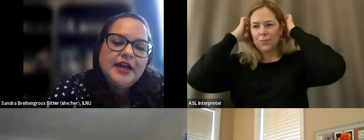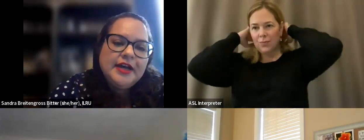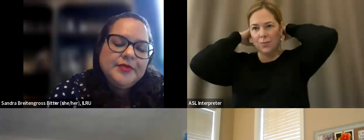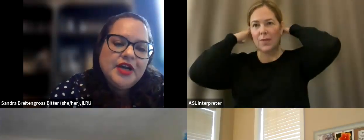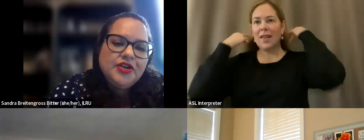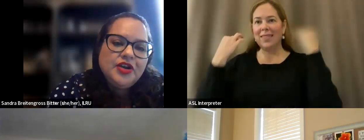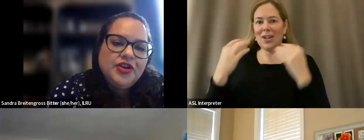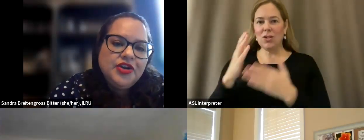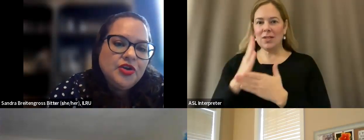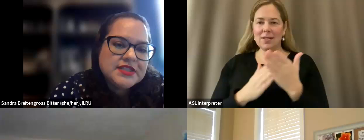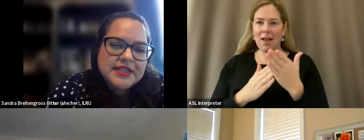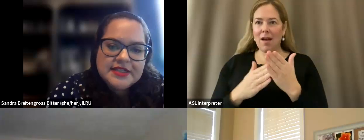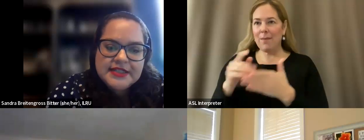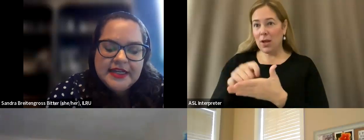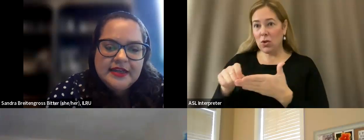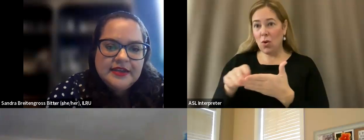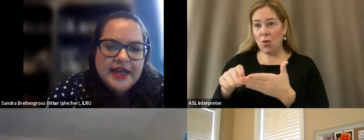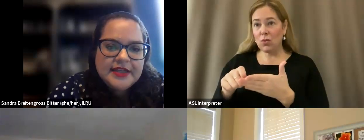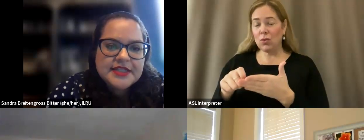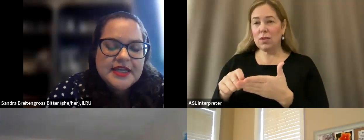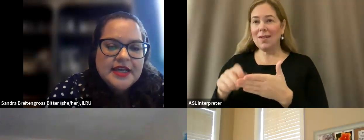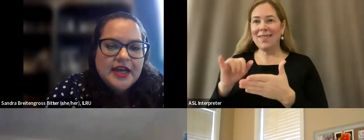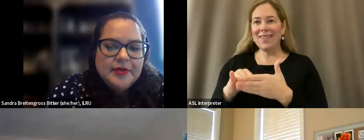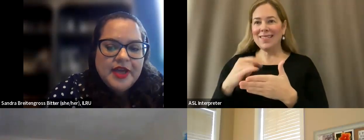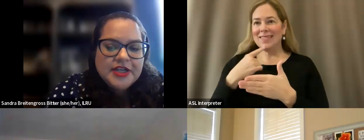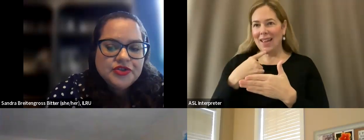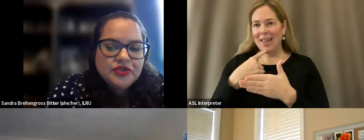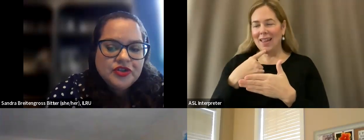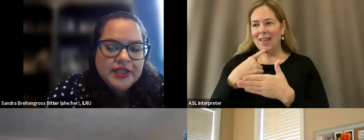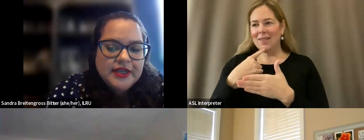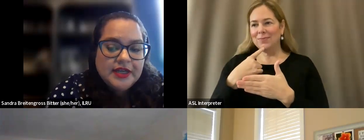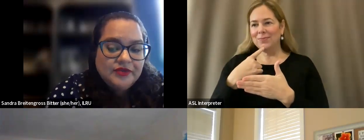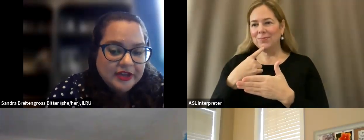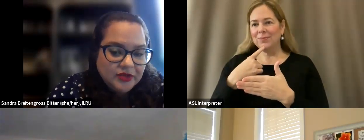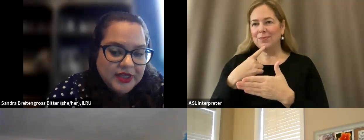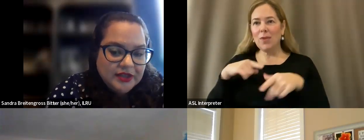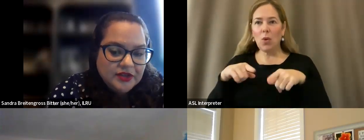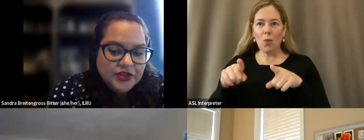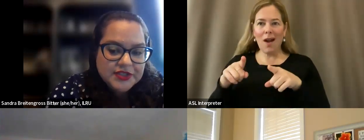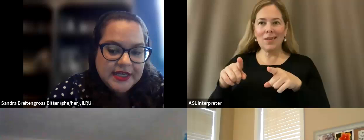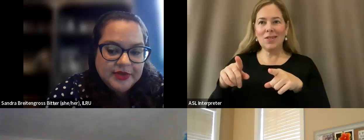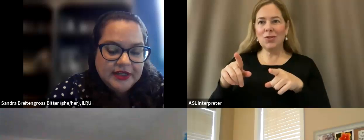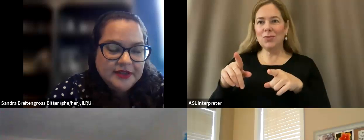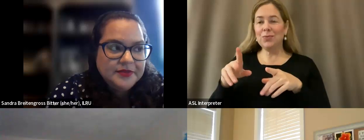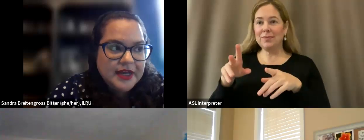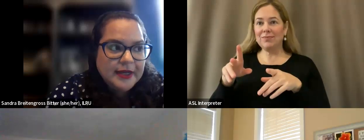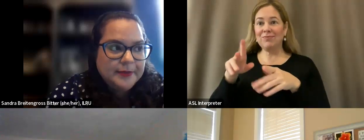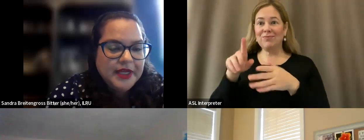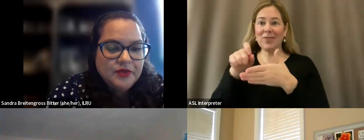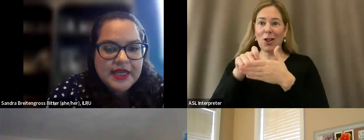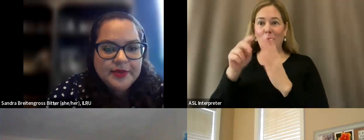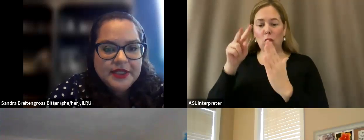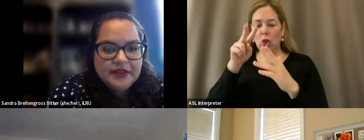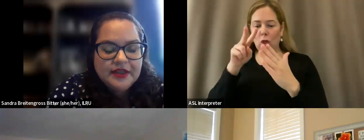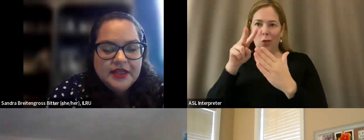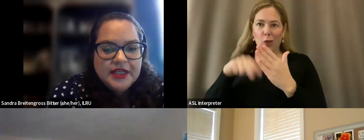including a note stating that as you're looking and evaluating your state plan and